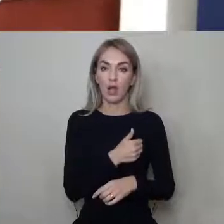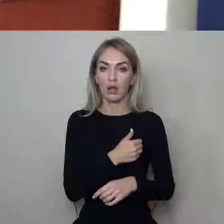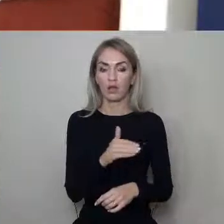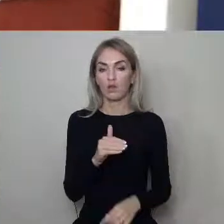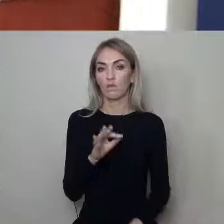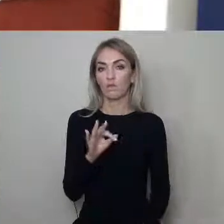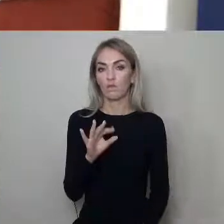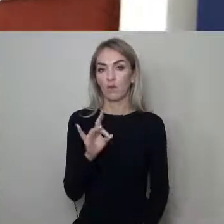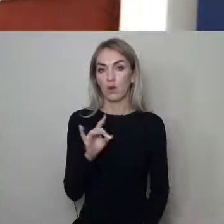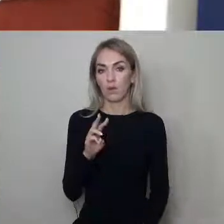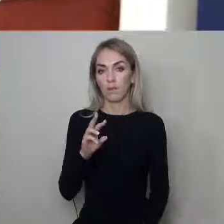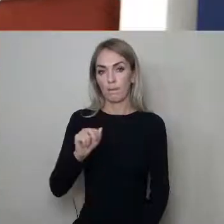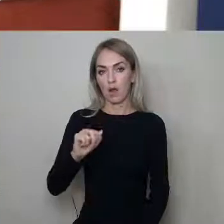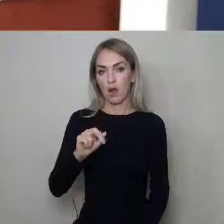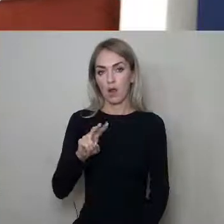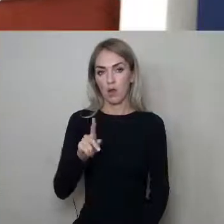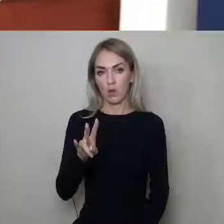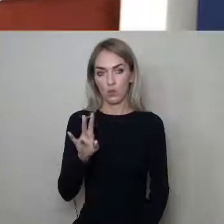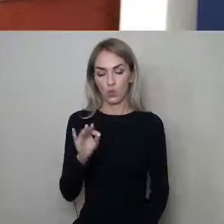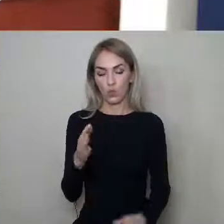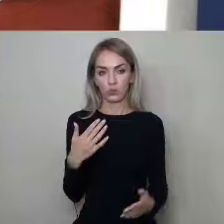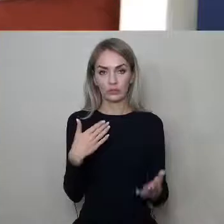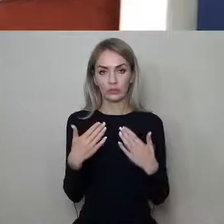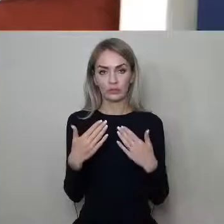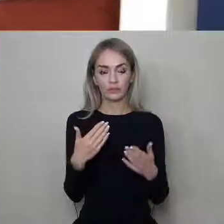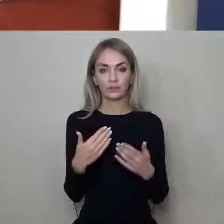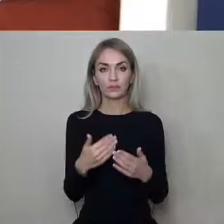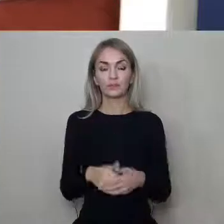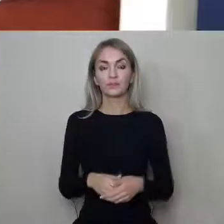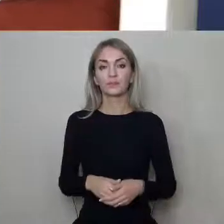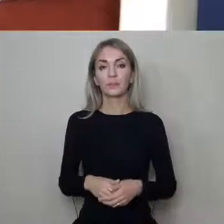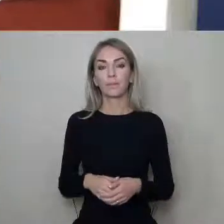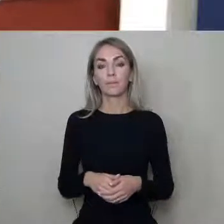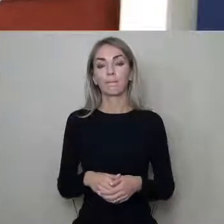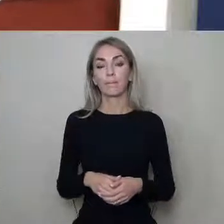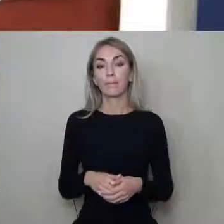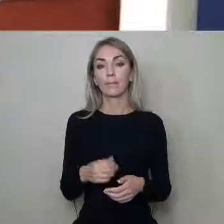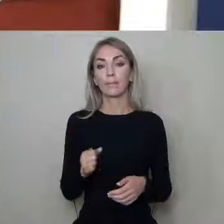have a desire to pursue formal approach, and